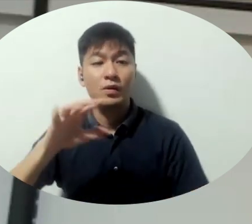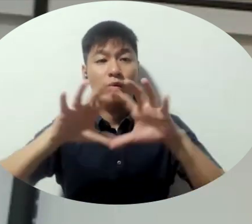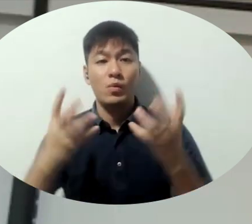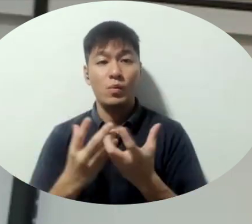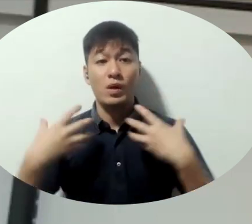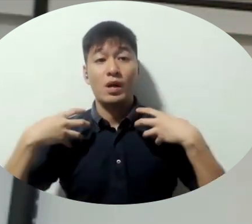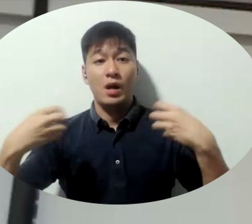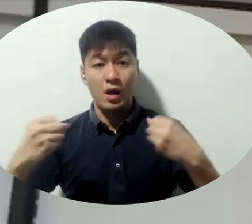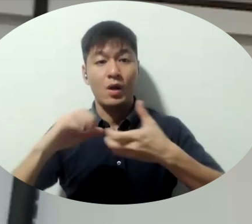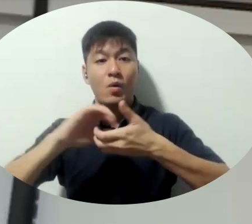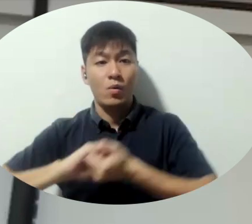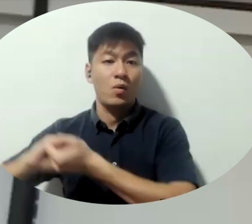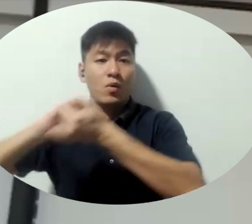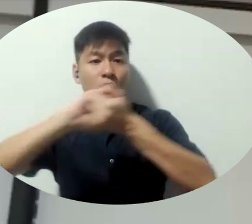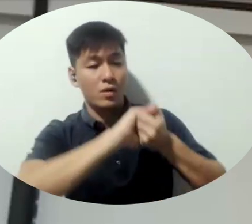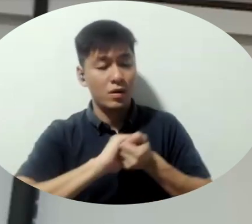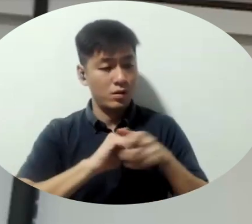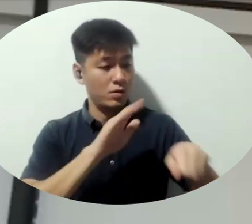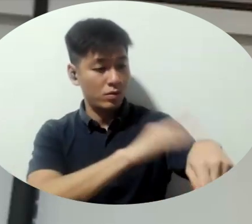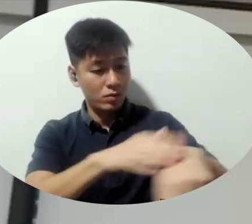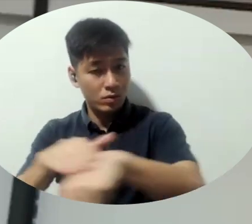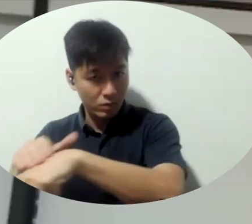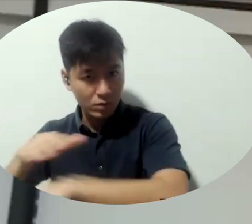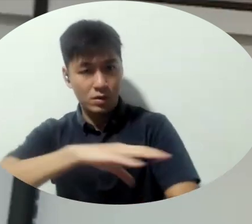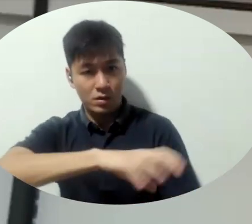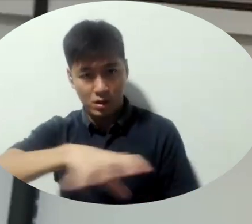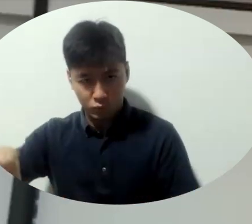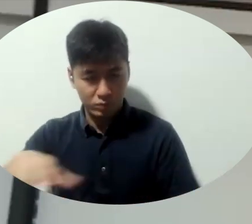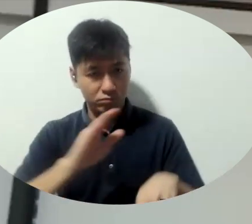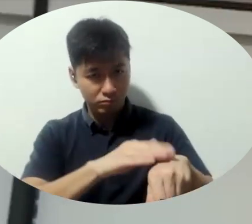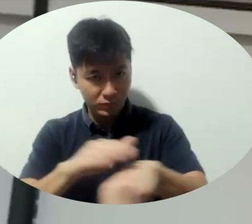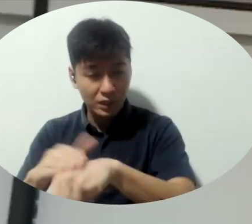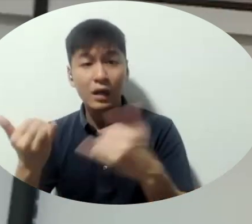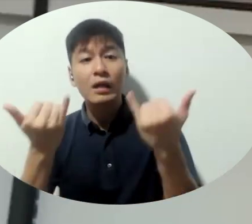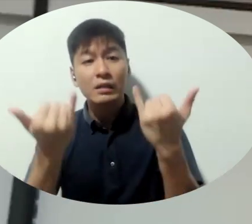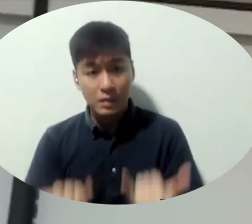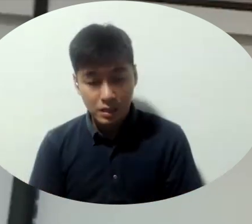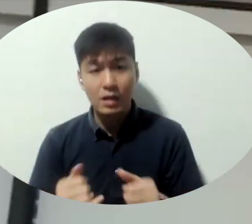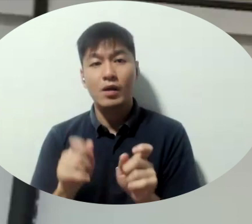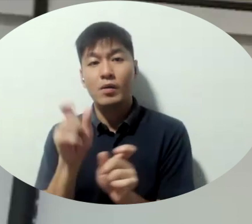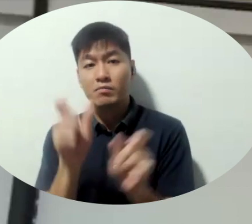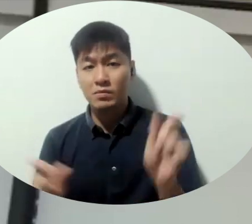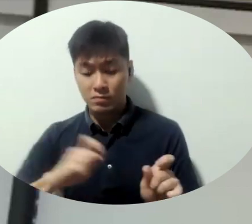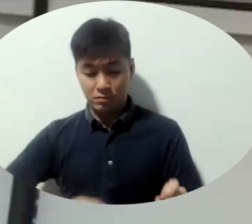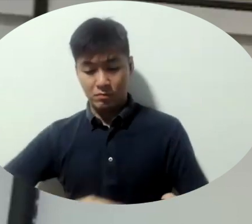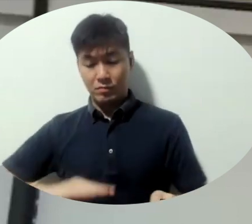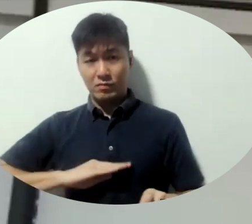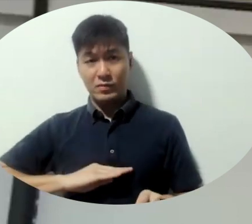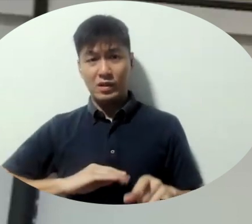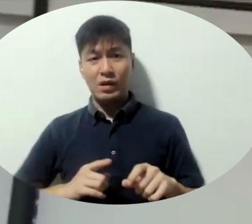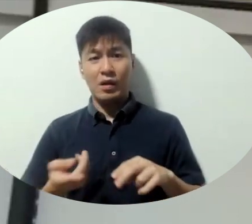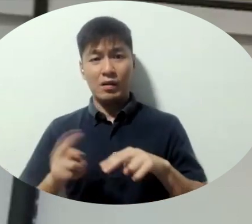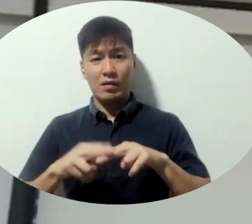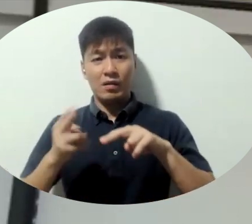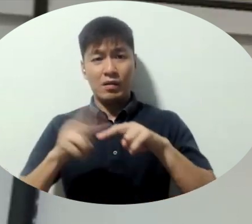the countries, all the nations, that due to the aging populations, the shifting in those